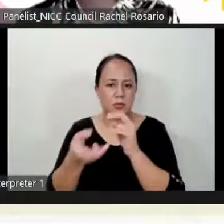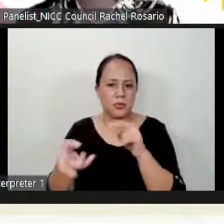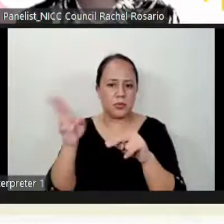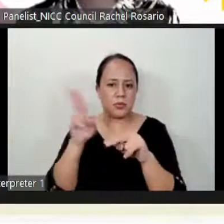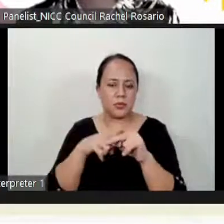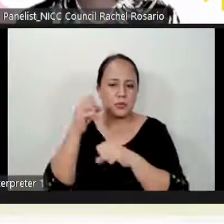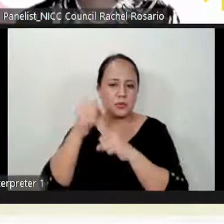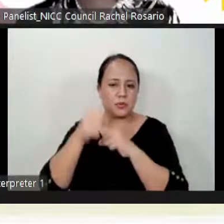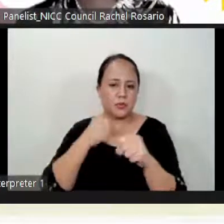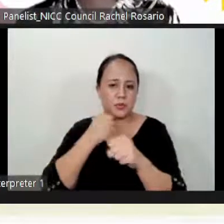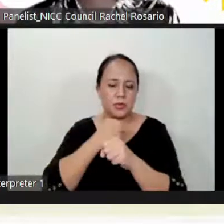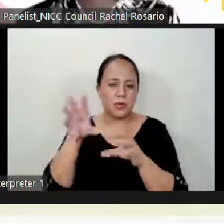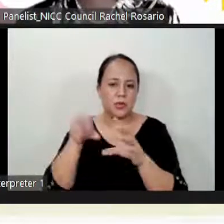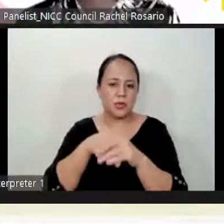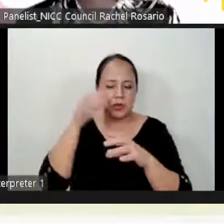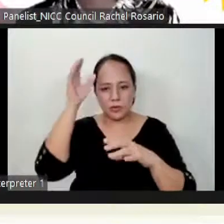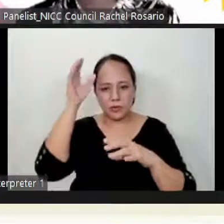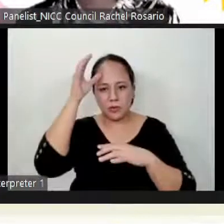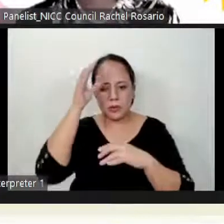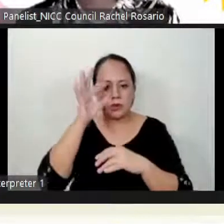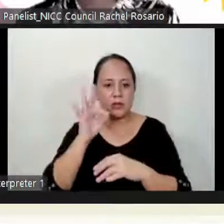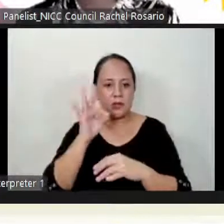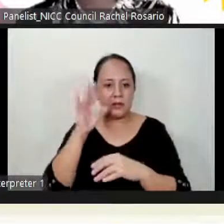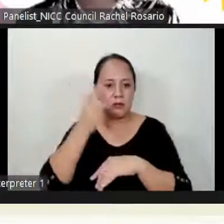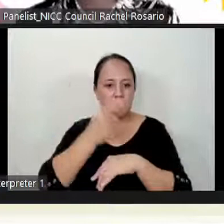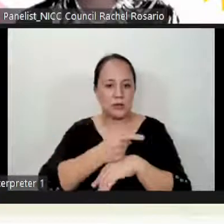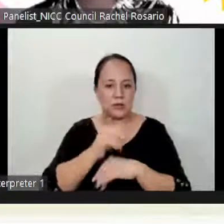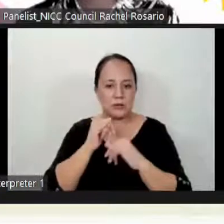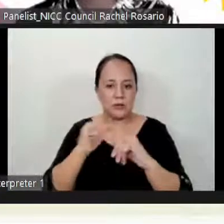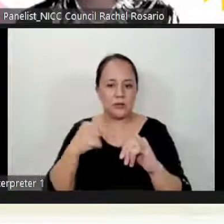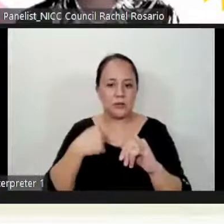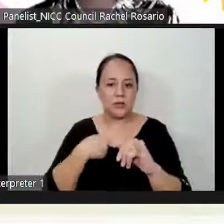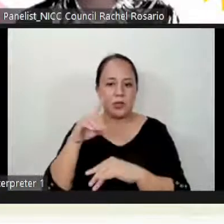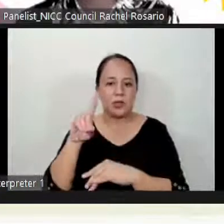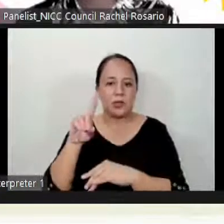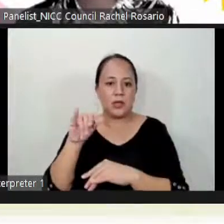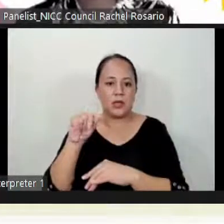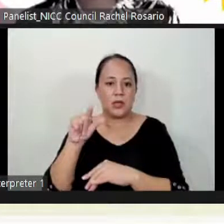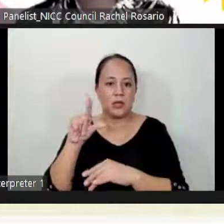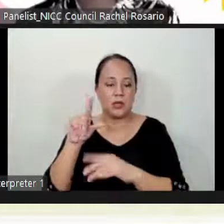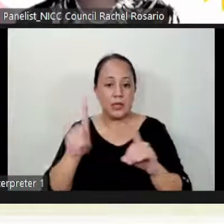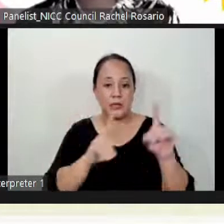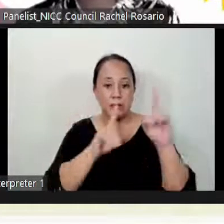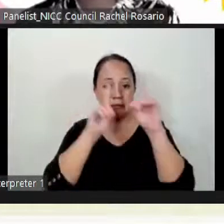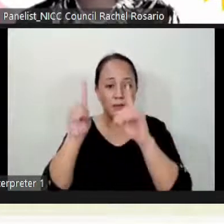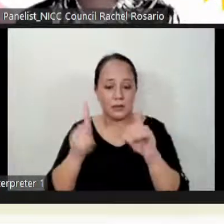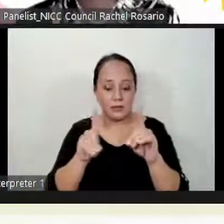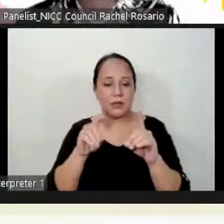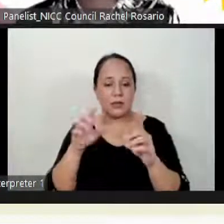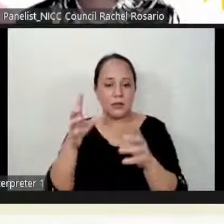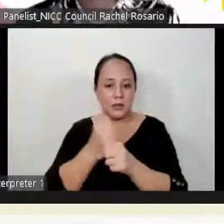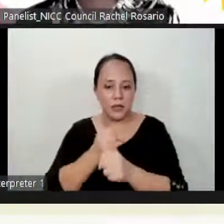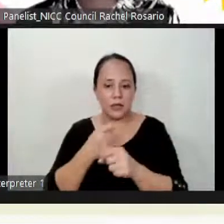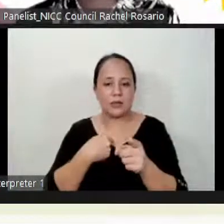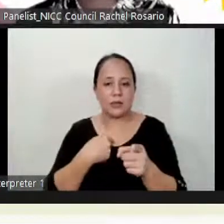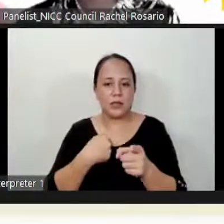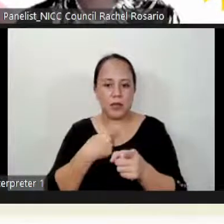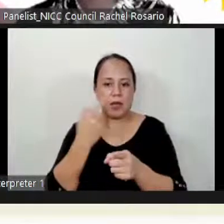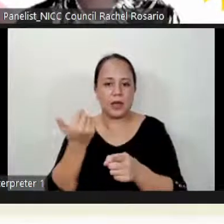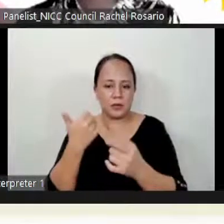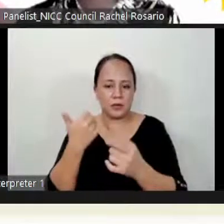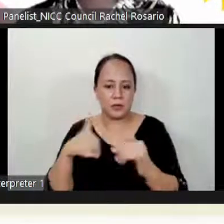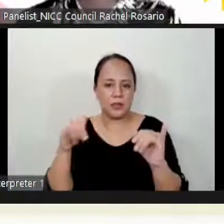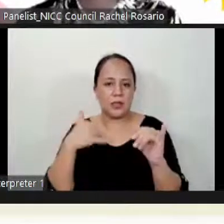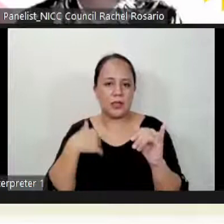annual coverage of cancer to 90 days, similar to what dialysis patients get, while Z packages are still